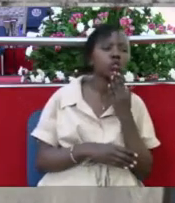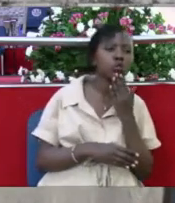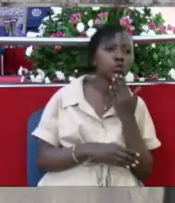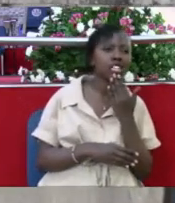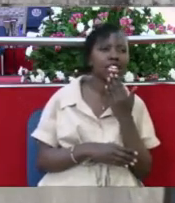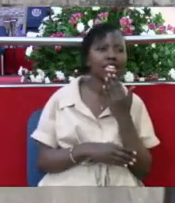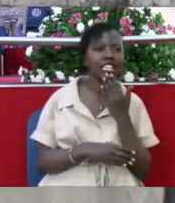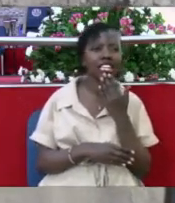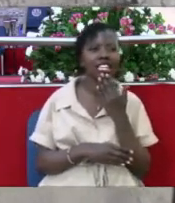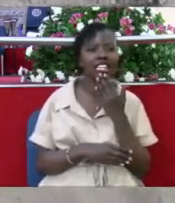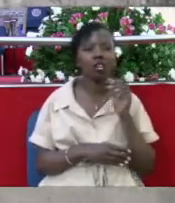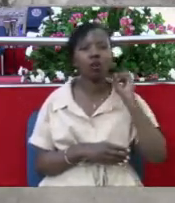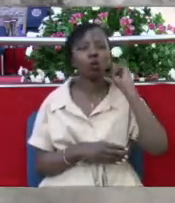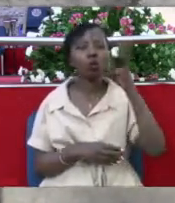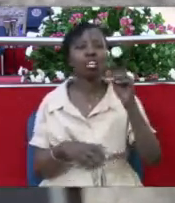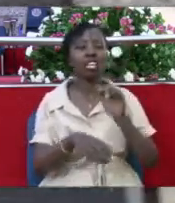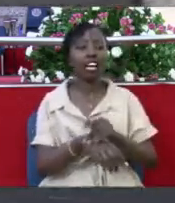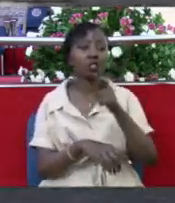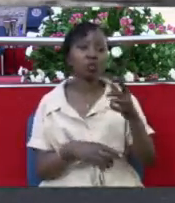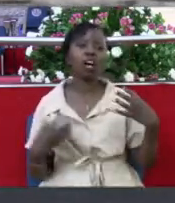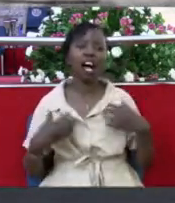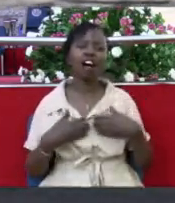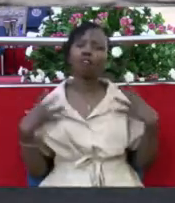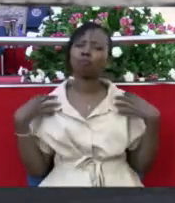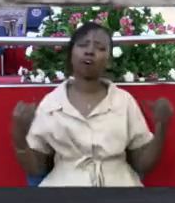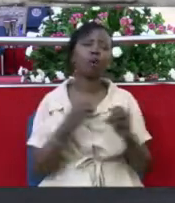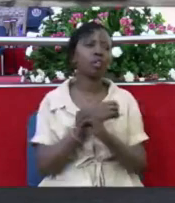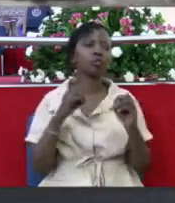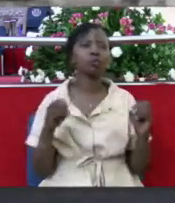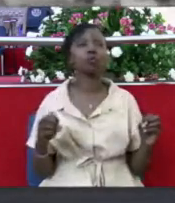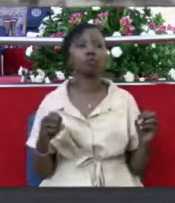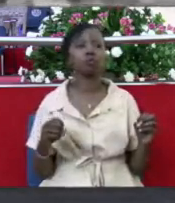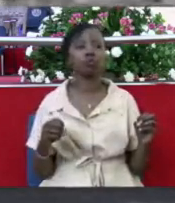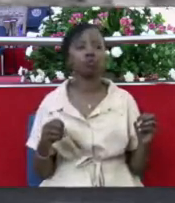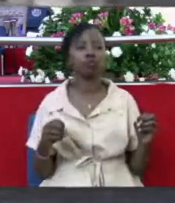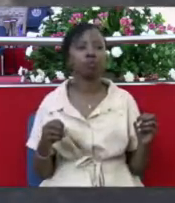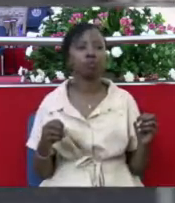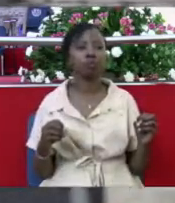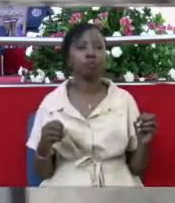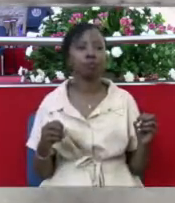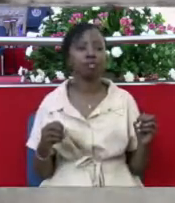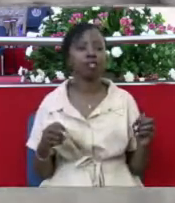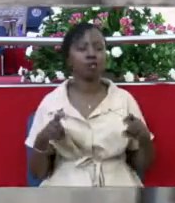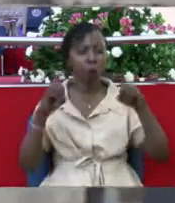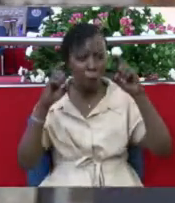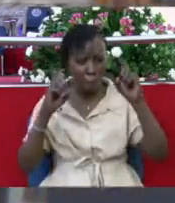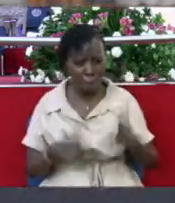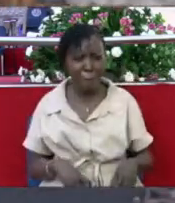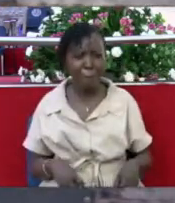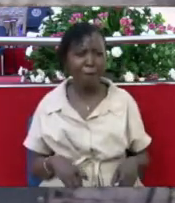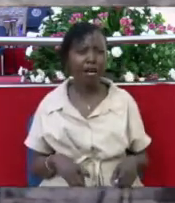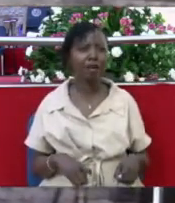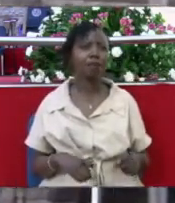nguvu. And so you will start being thrashed by the enemy until Saturday. Kufinyilia hadi Jumamosi. We need to awaken as